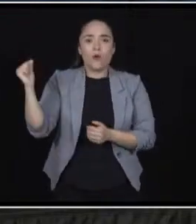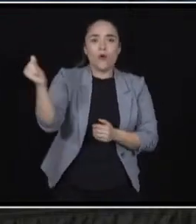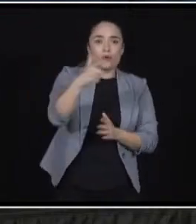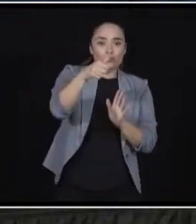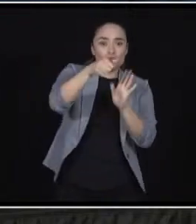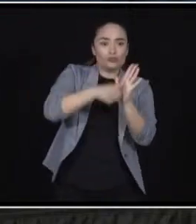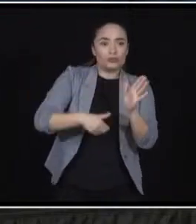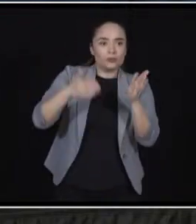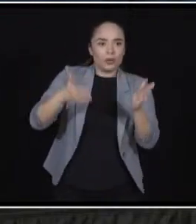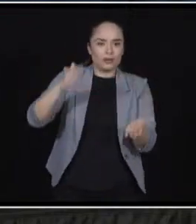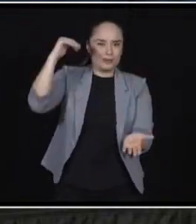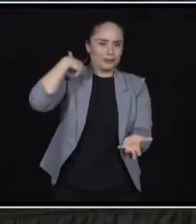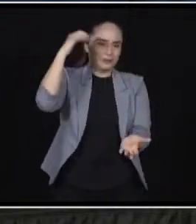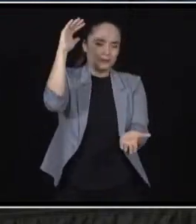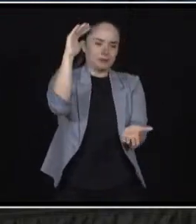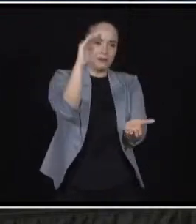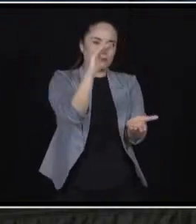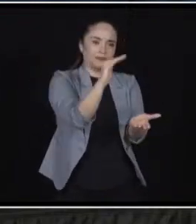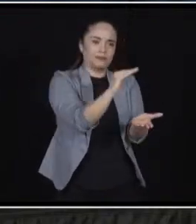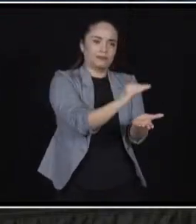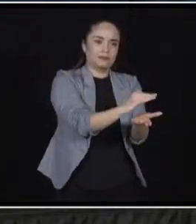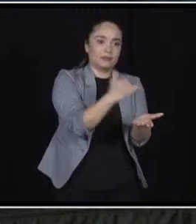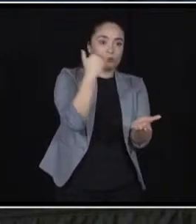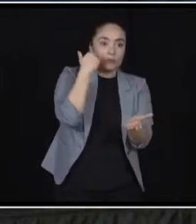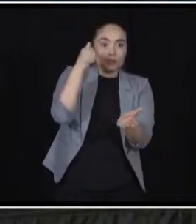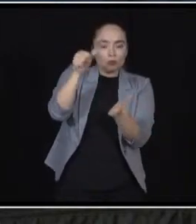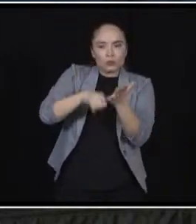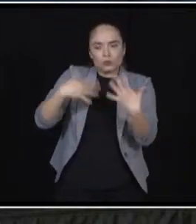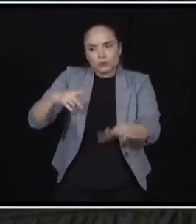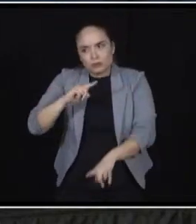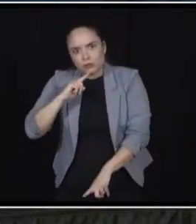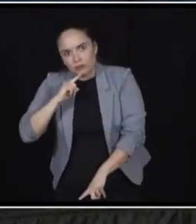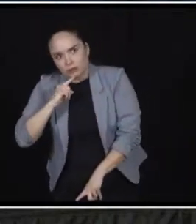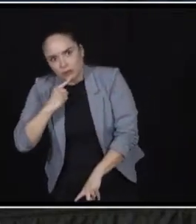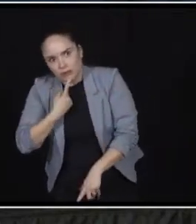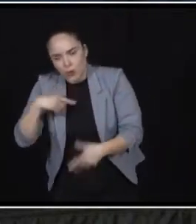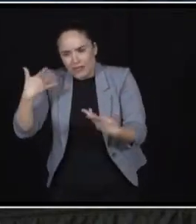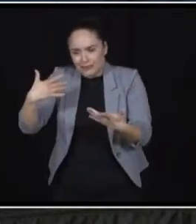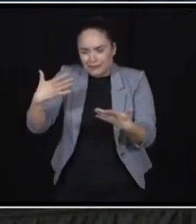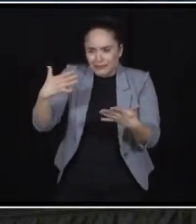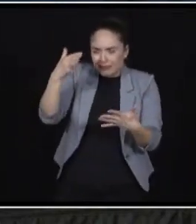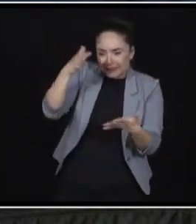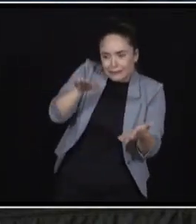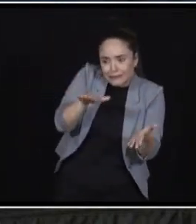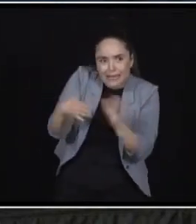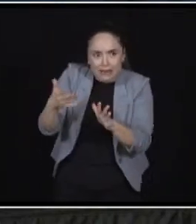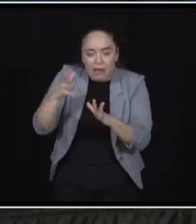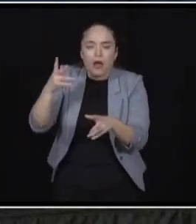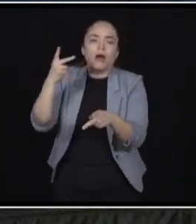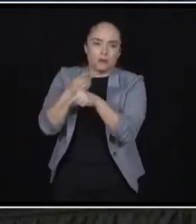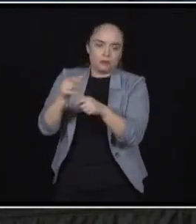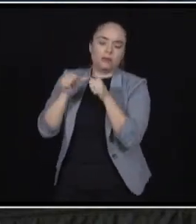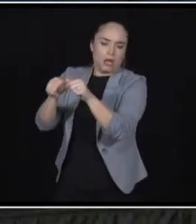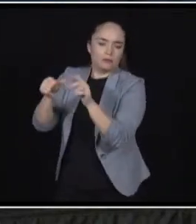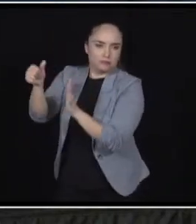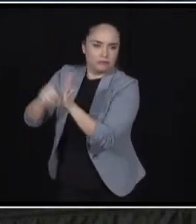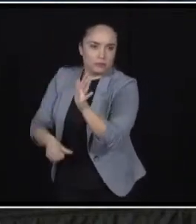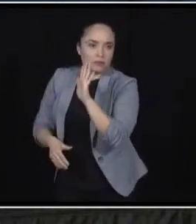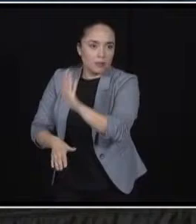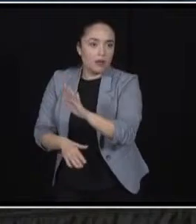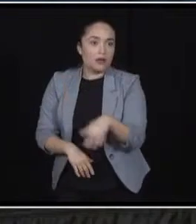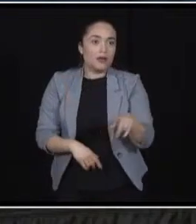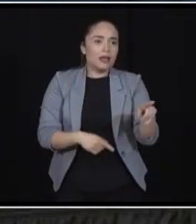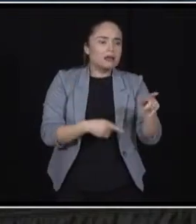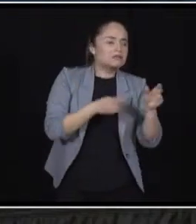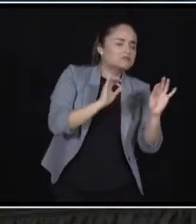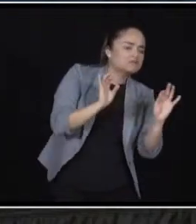are absolutely life and death matters. That's why we have issued the order to transport patients from one location to another,